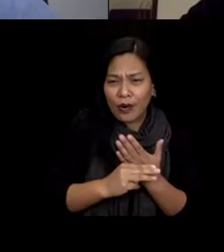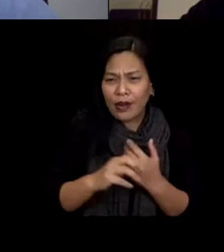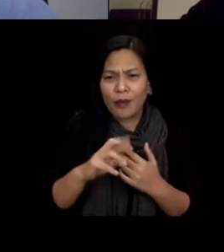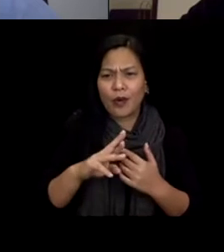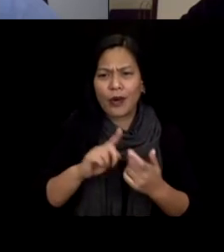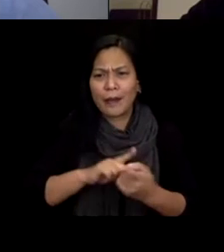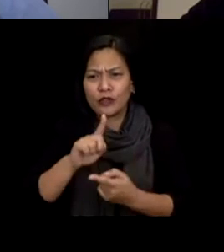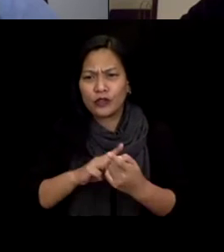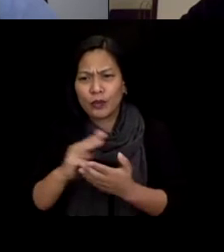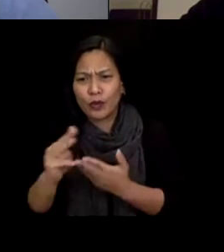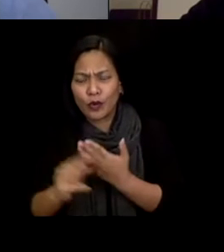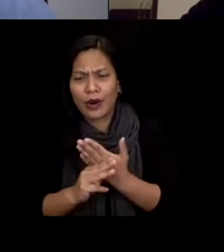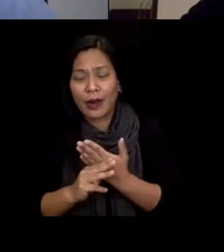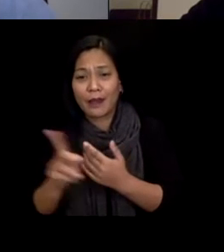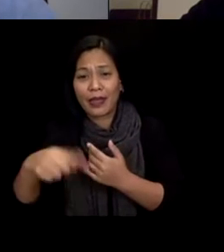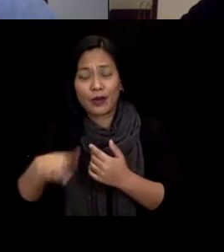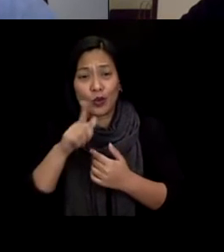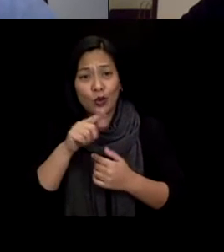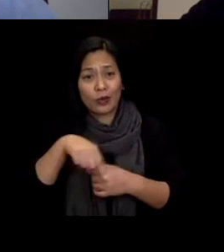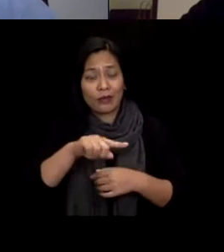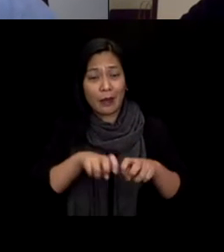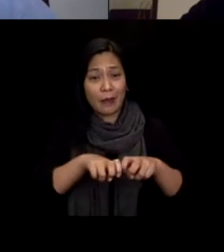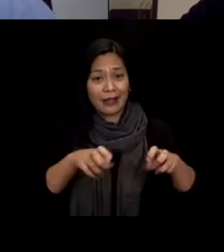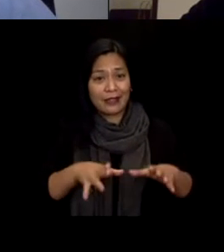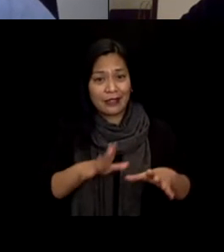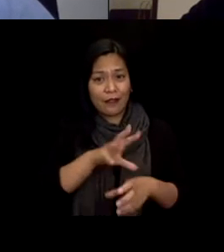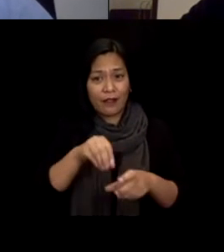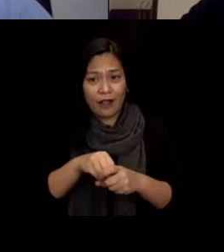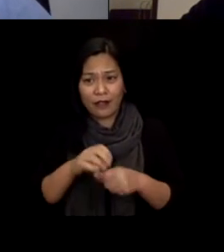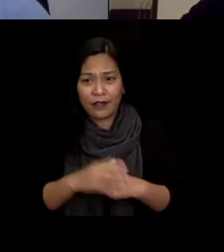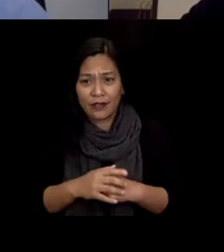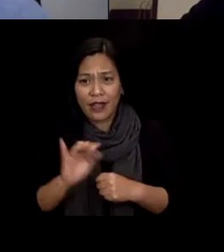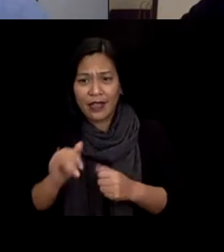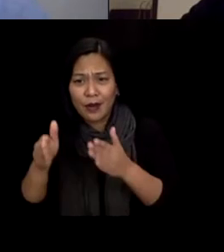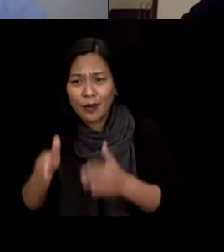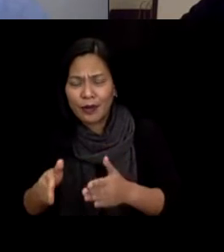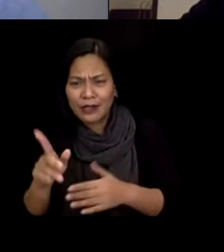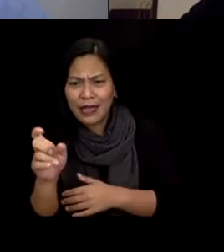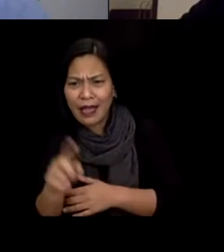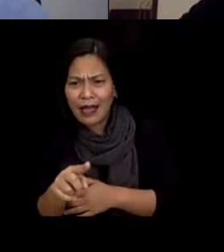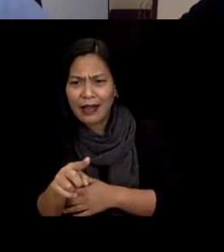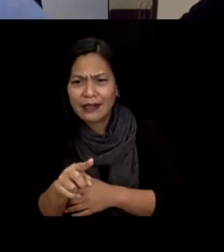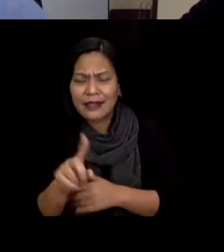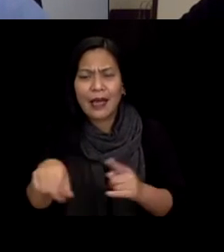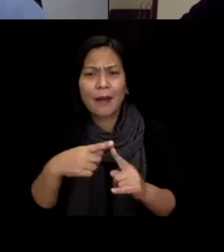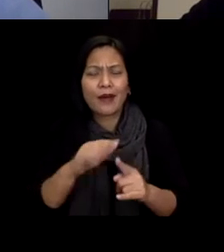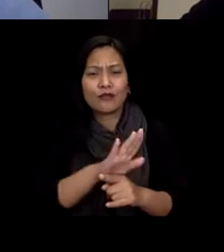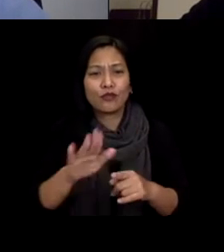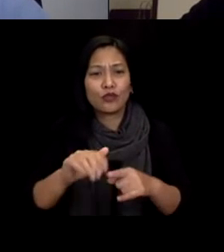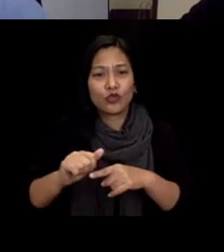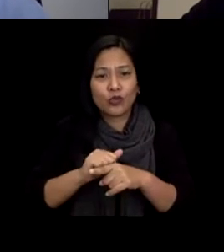of before. This question asker is curious to hear about the training, mentorship,